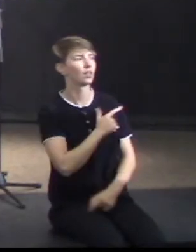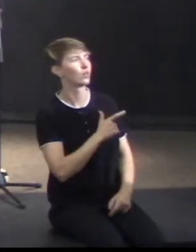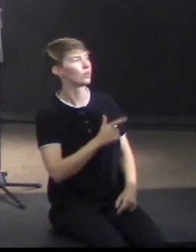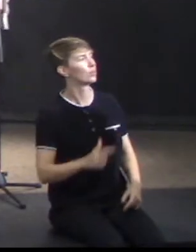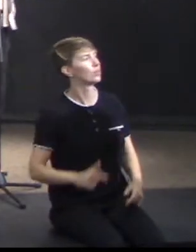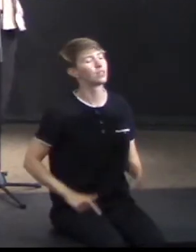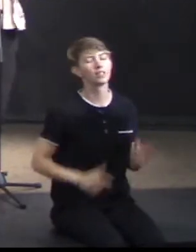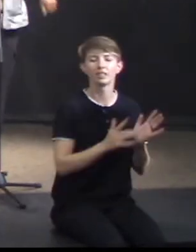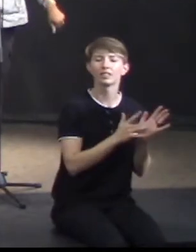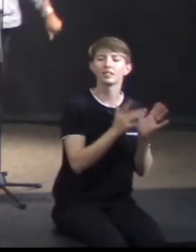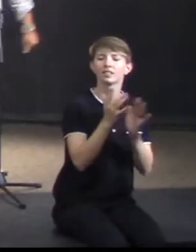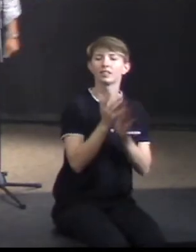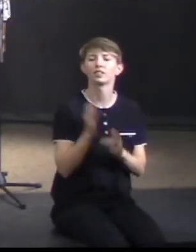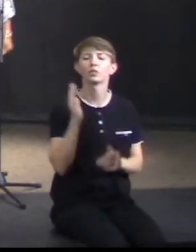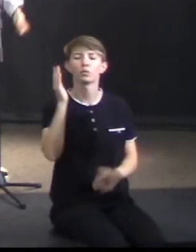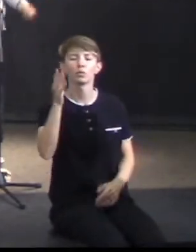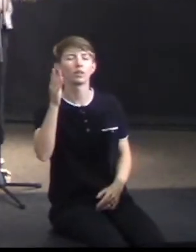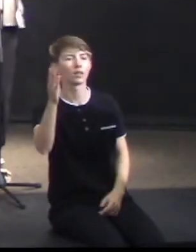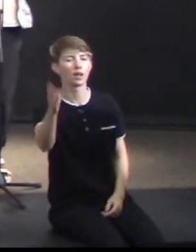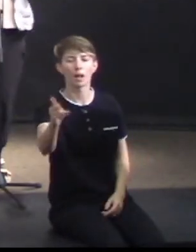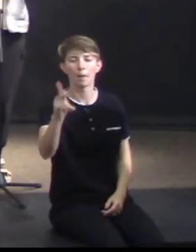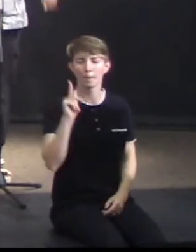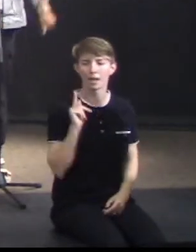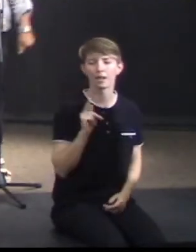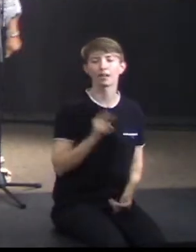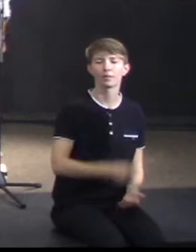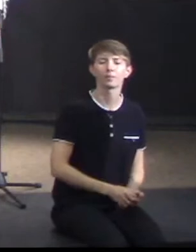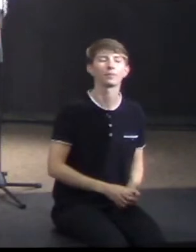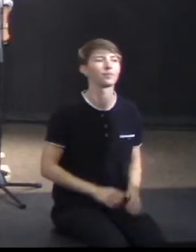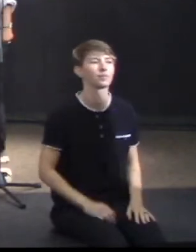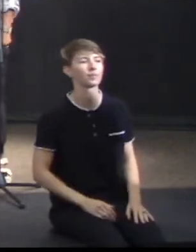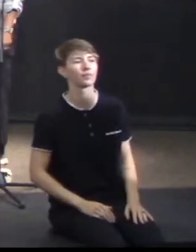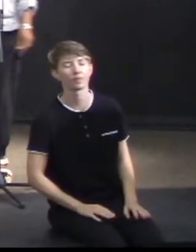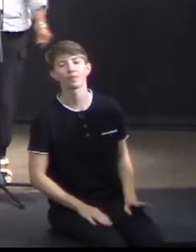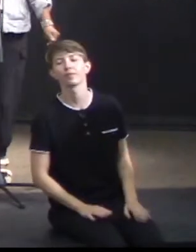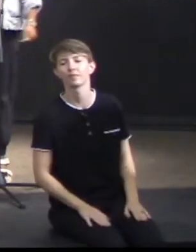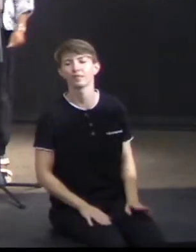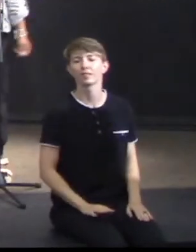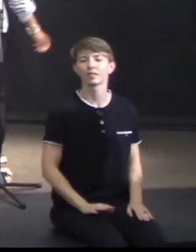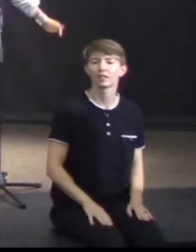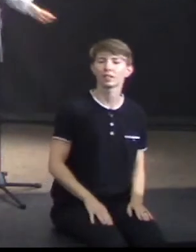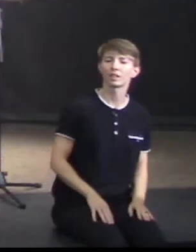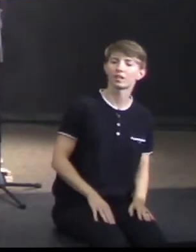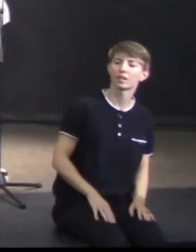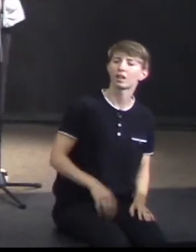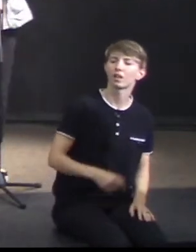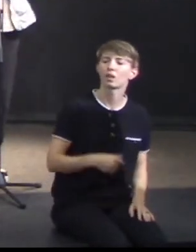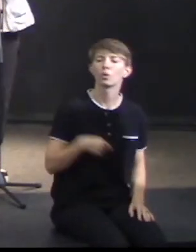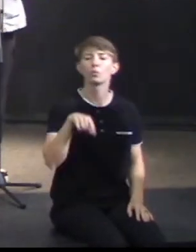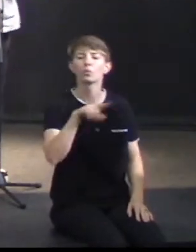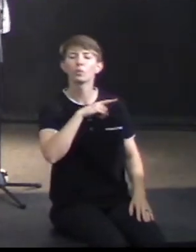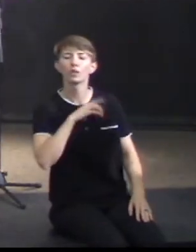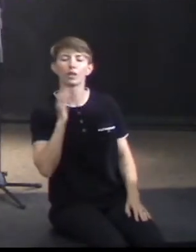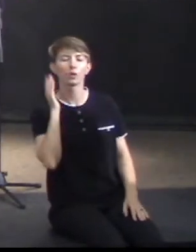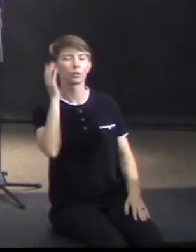Sikurin wana hosi Yesu. All right, now let's walk with Jesus. Come on. Aina